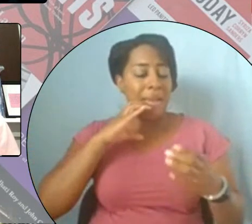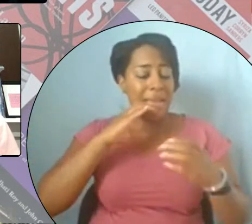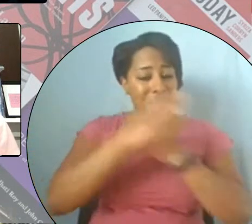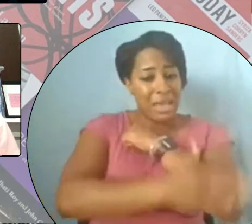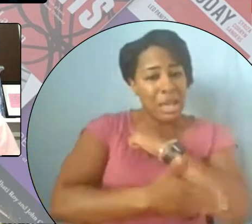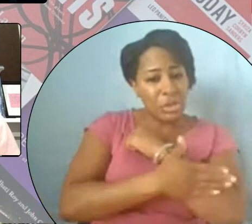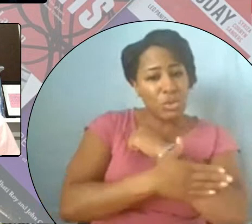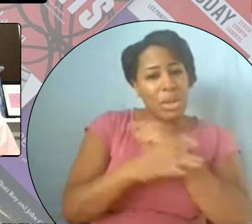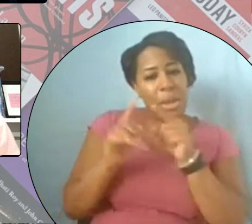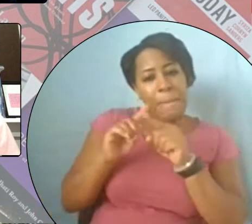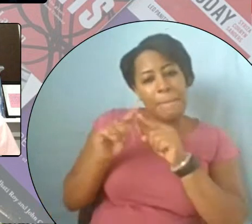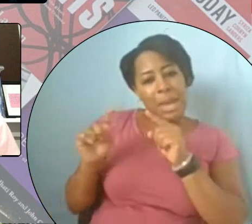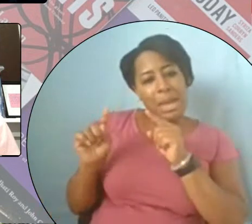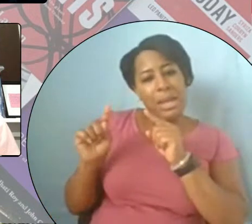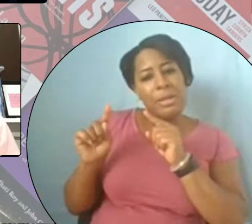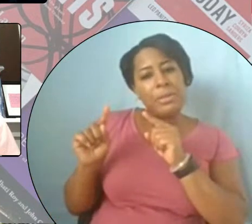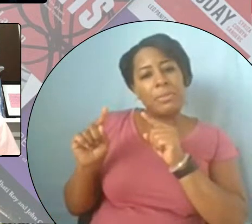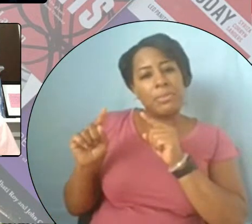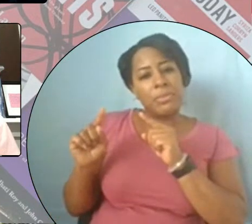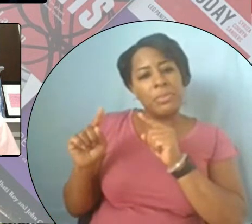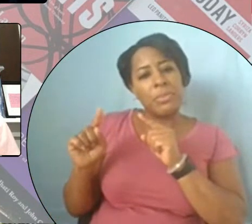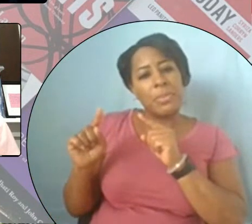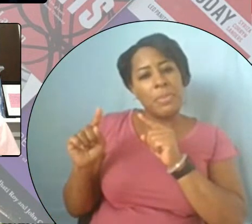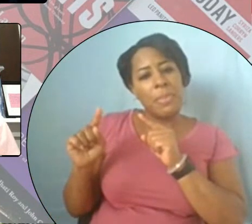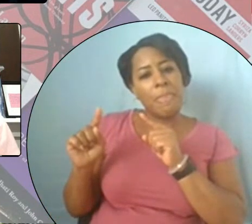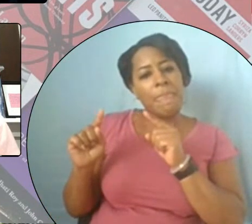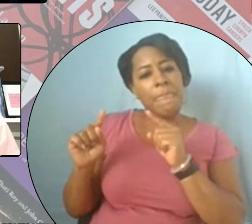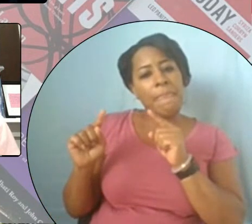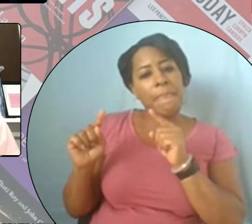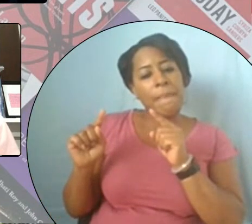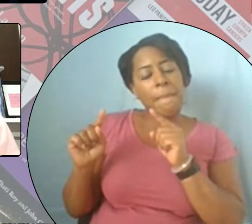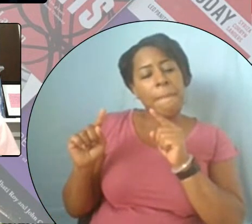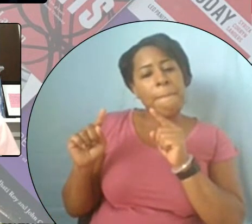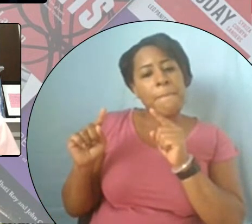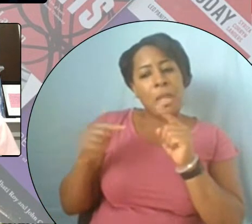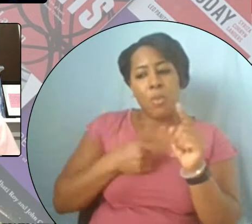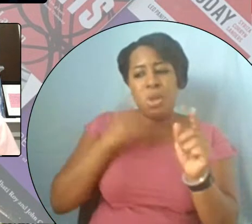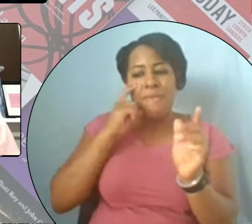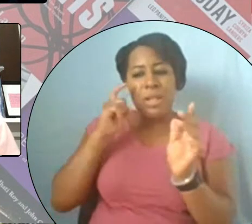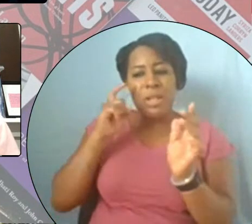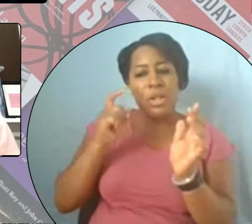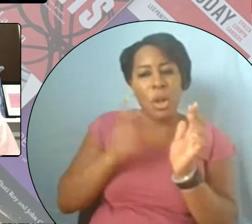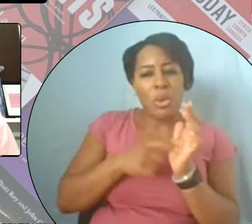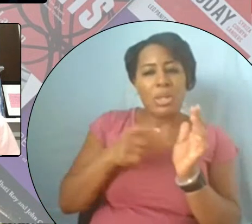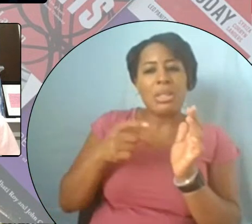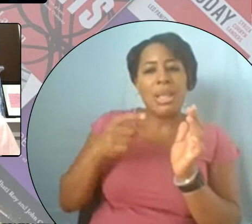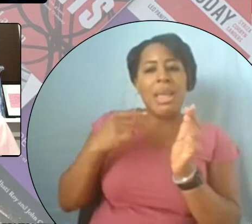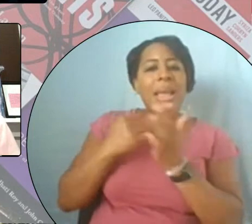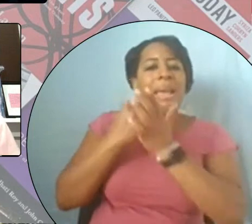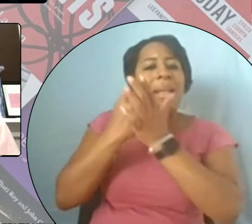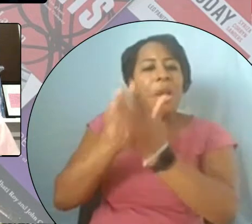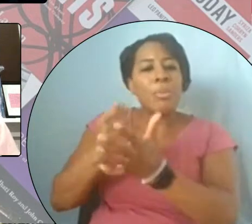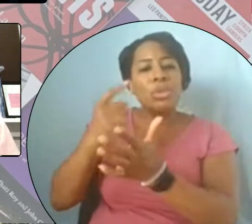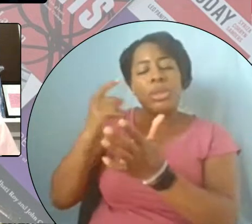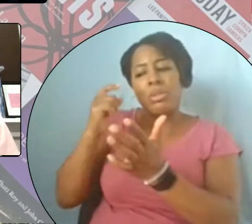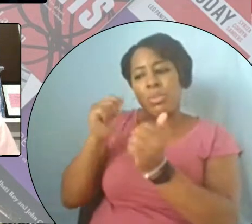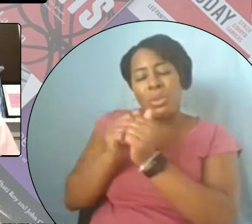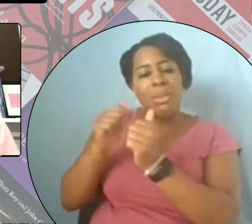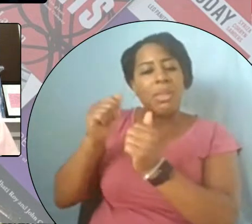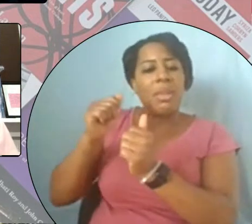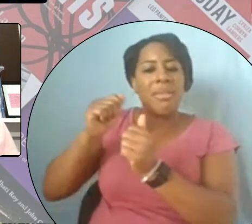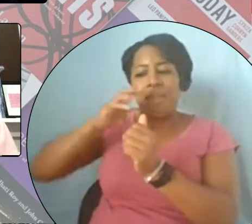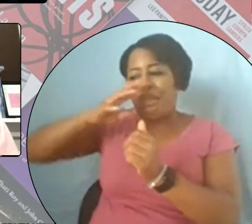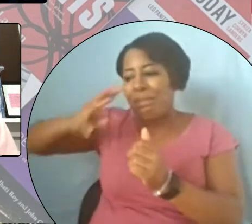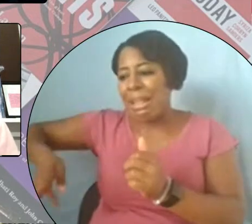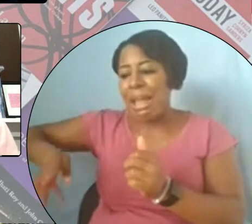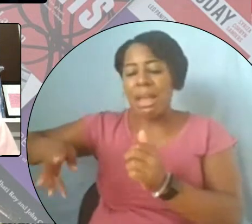iceberg of conditions and medical neglect inside caging institutions. And I'm wondering if, and